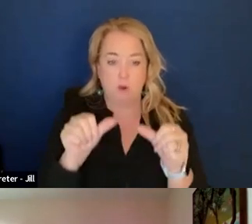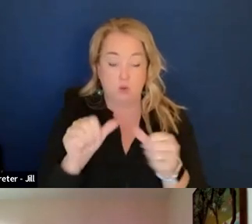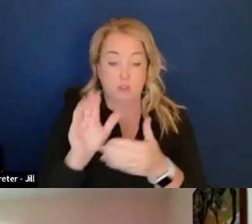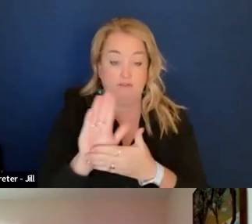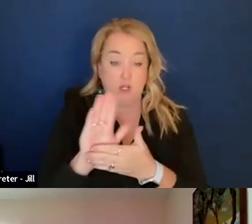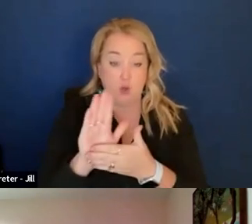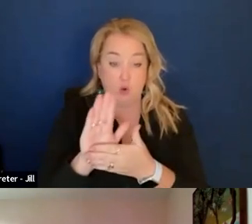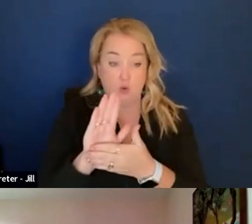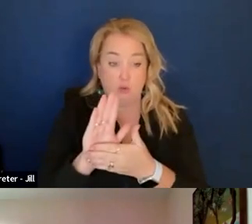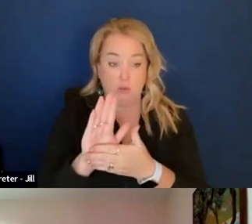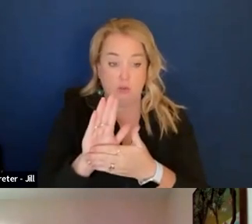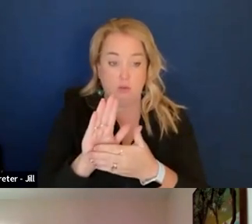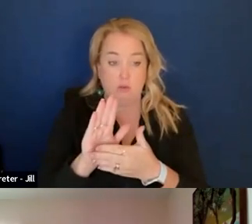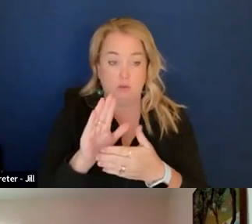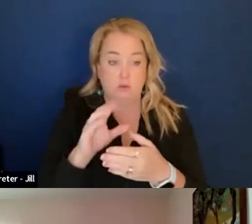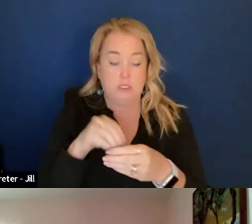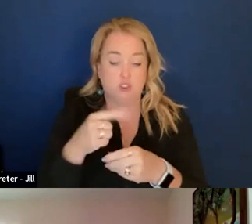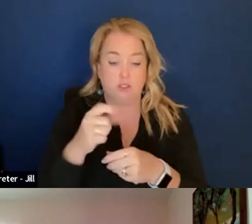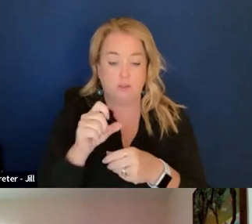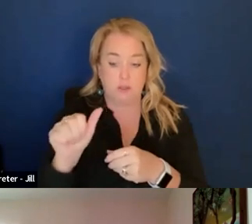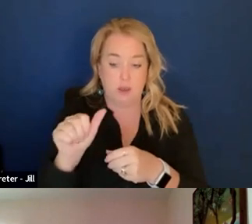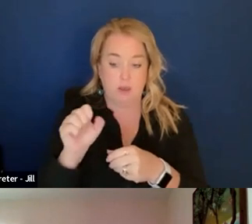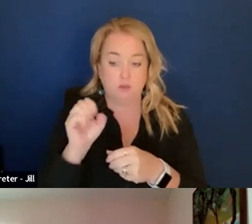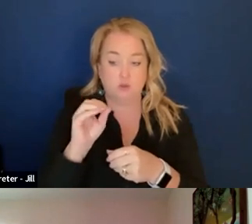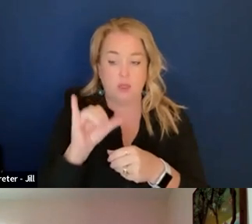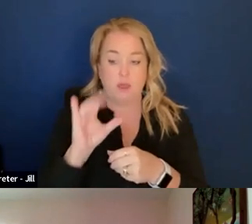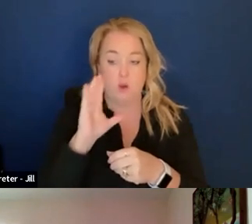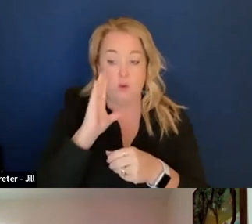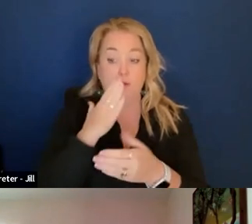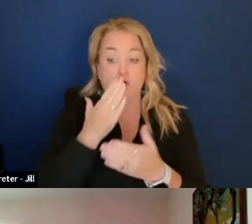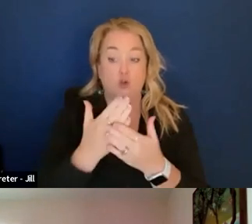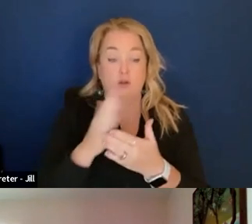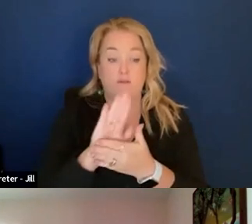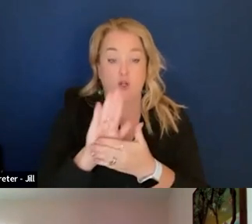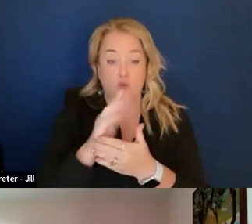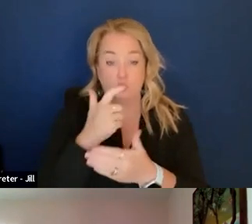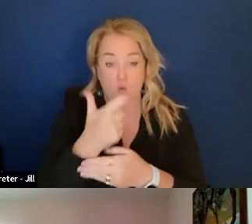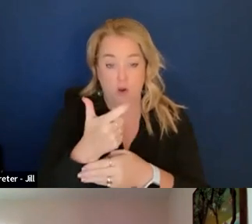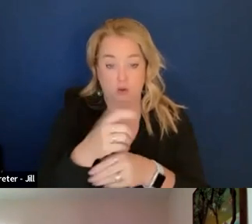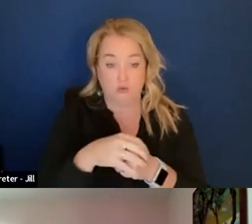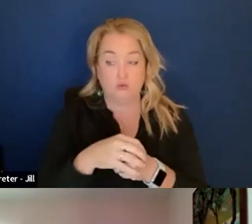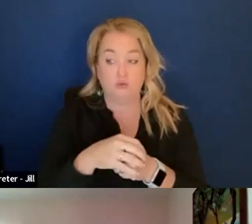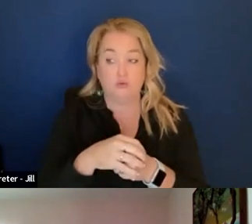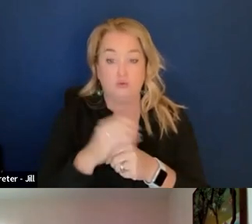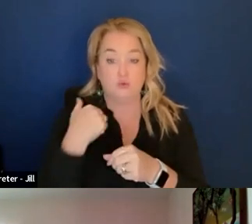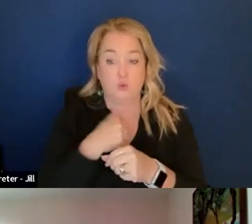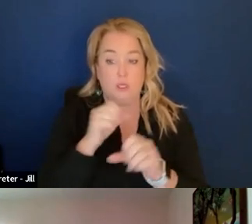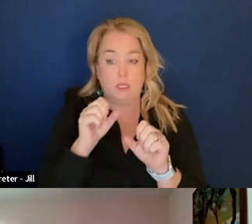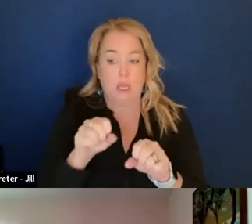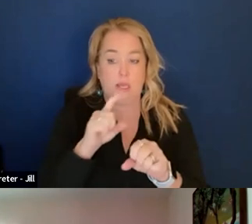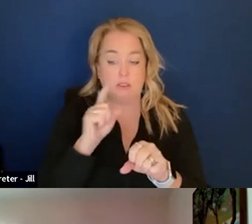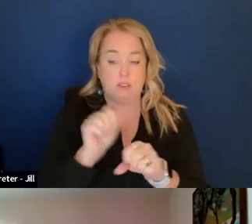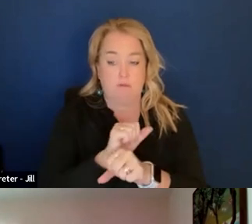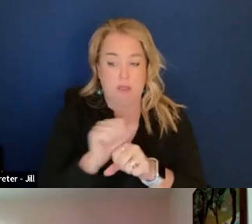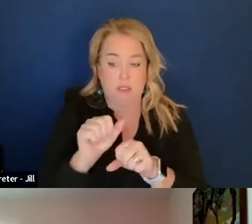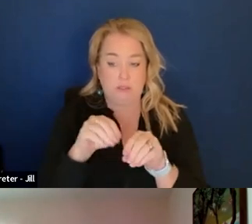going through the internal clearance within GSA. Those will be good videos to watch once we put those out there. And then we can definitely send